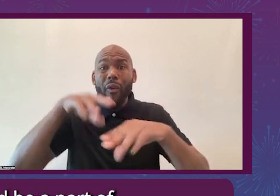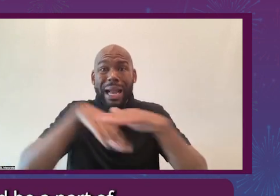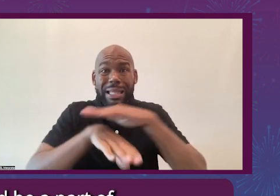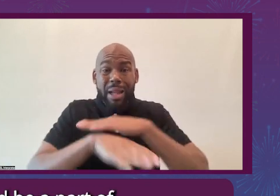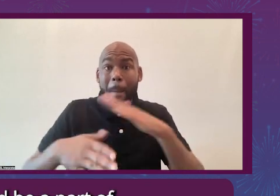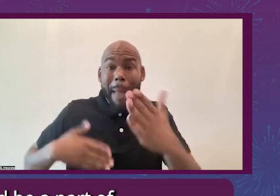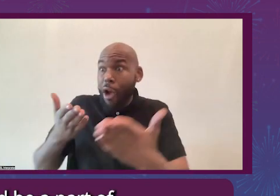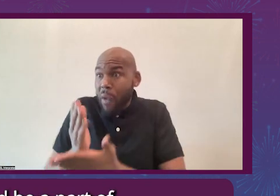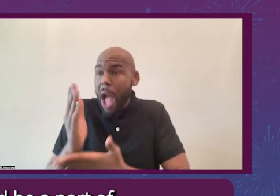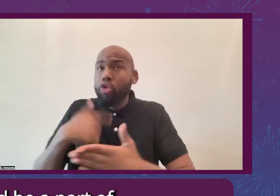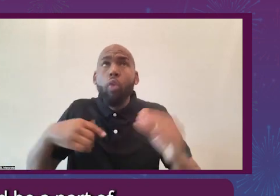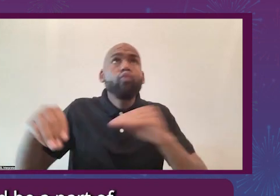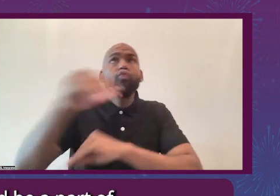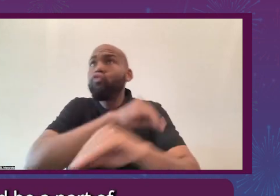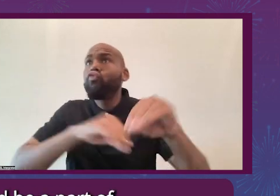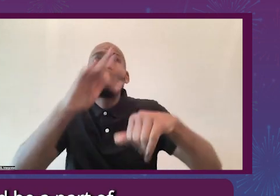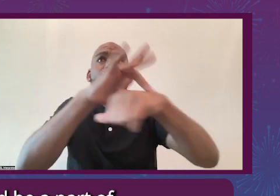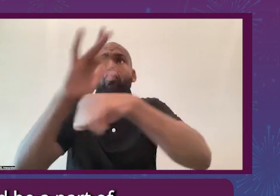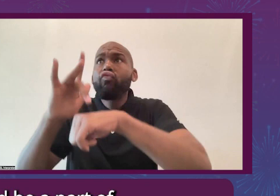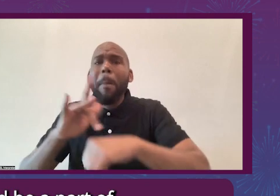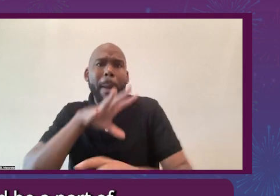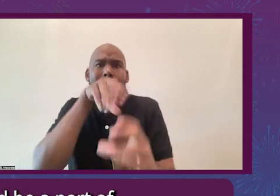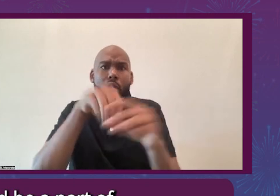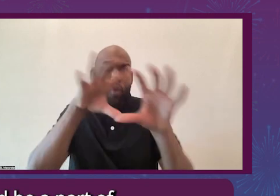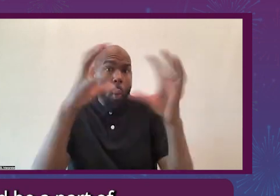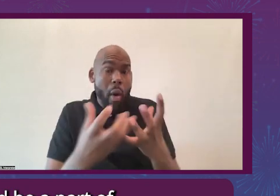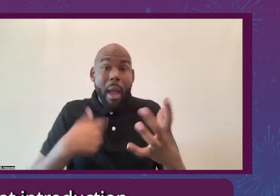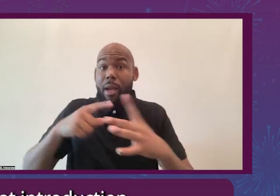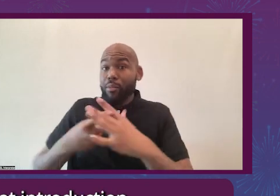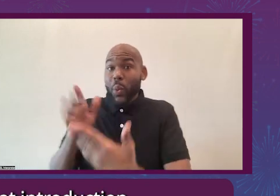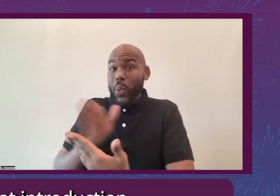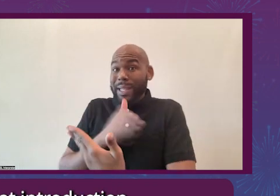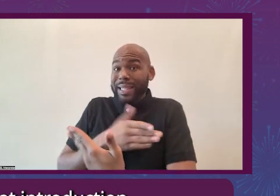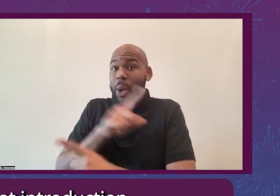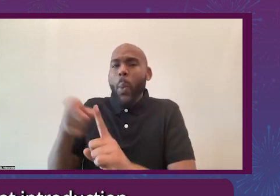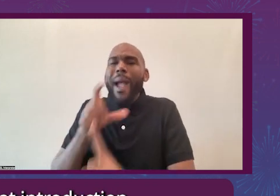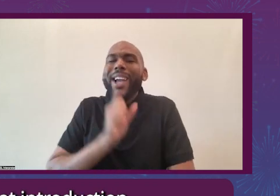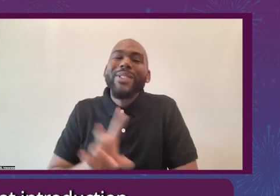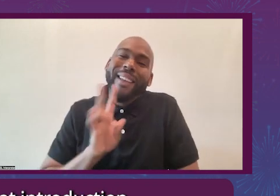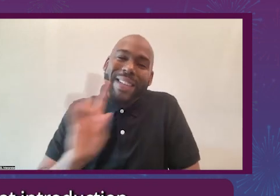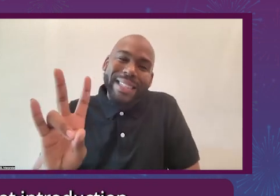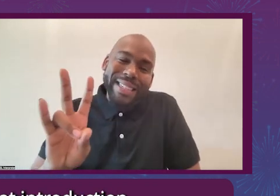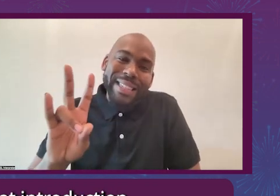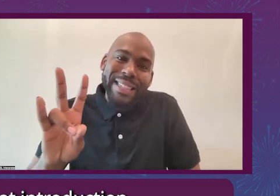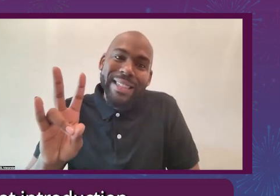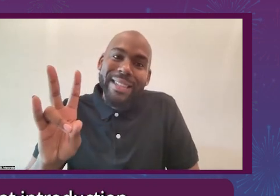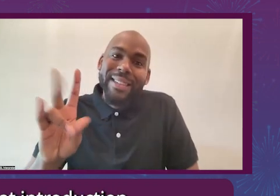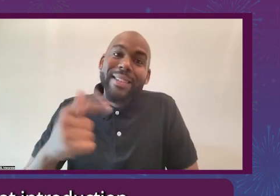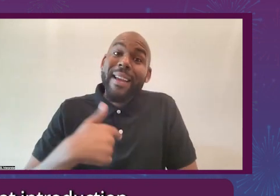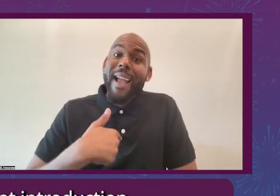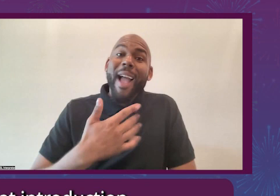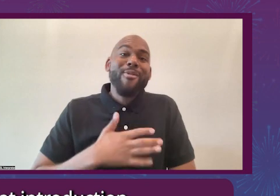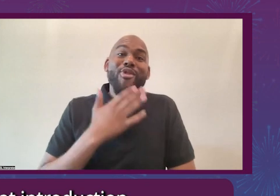it. I began singing when I was 7 years old, and I'm so